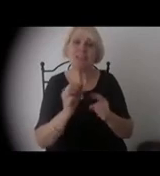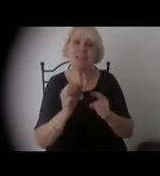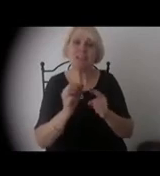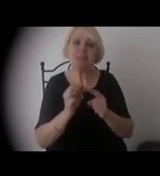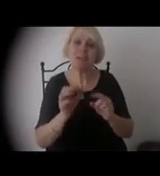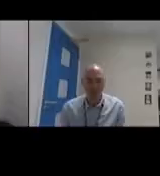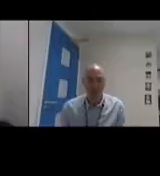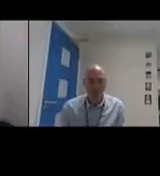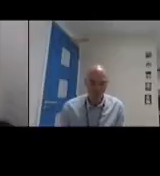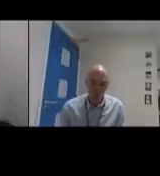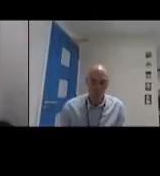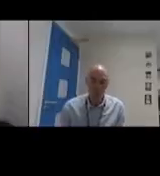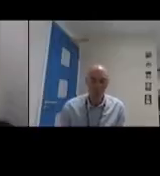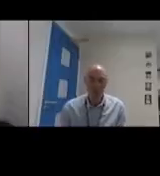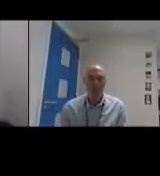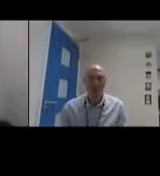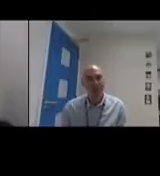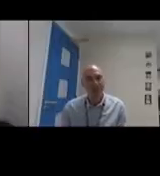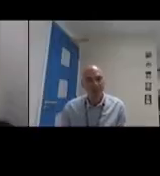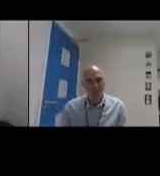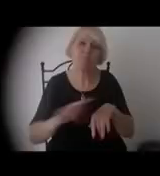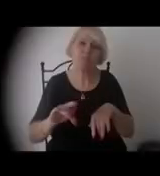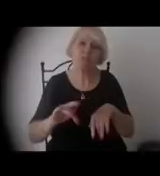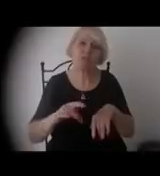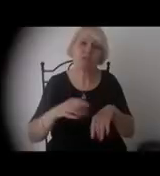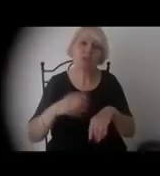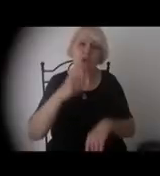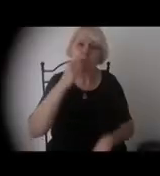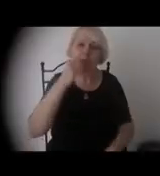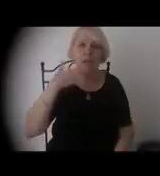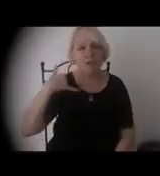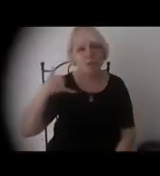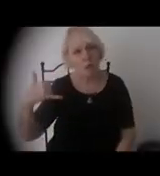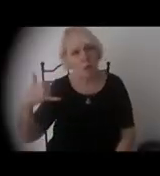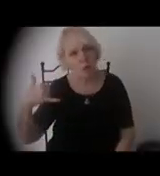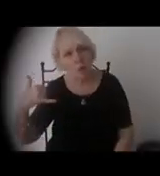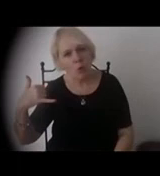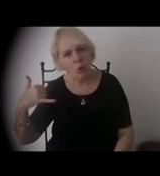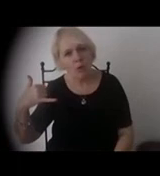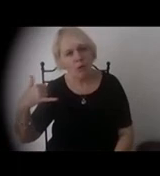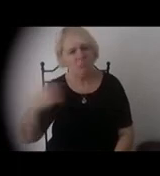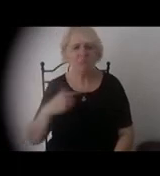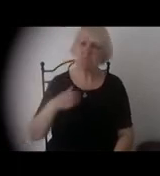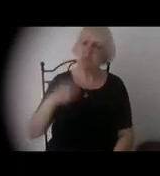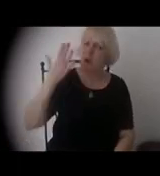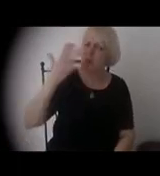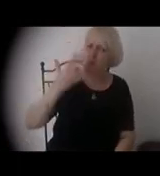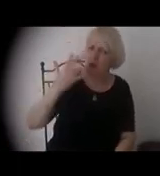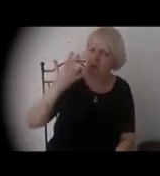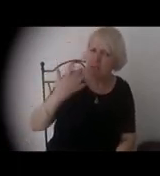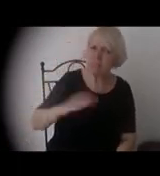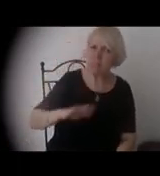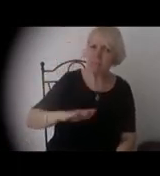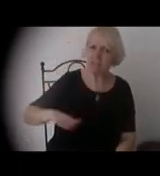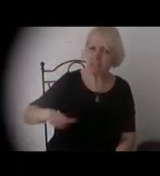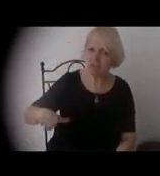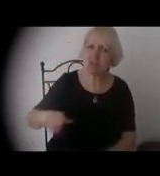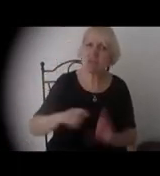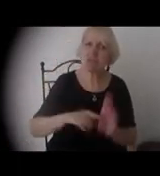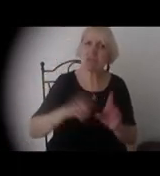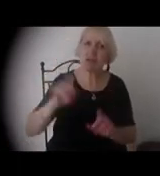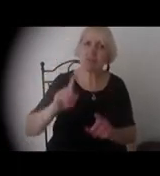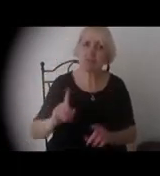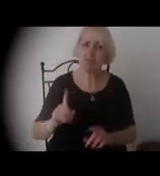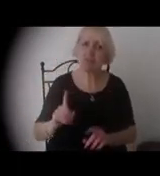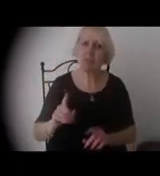for professionals to call when there are concerns about children and young people who might be